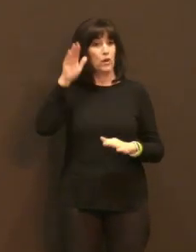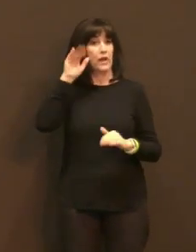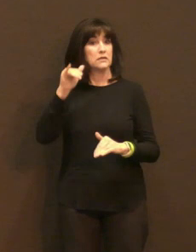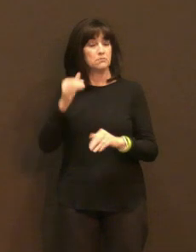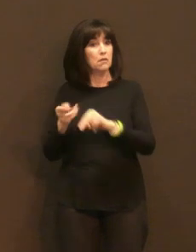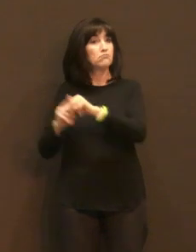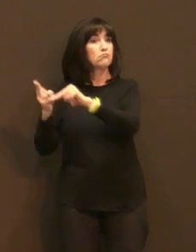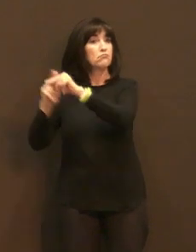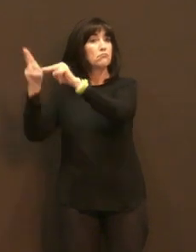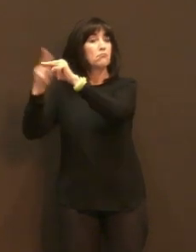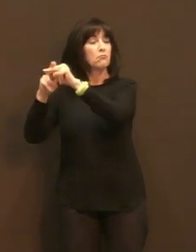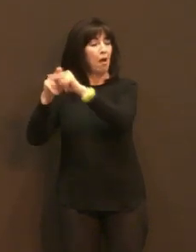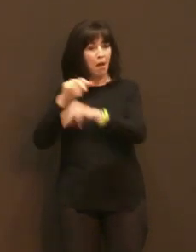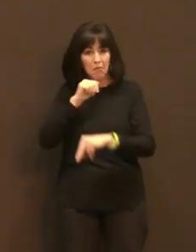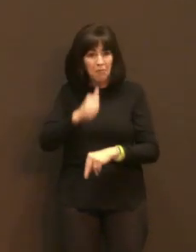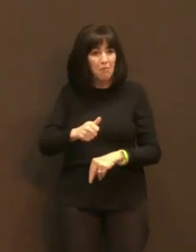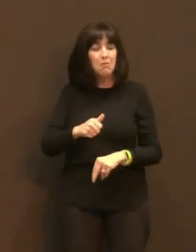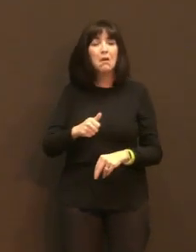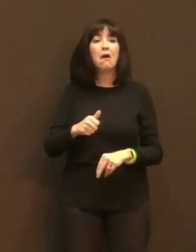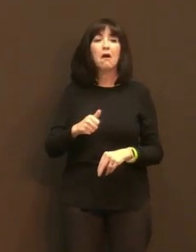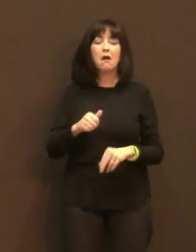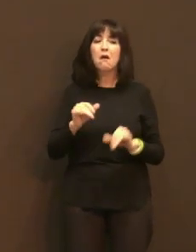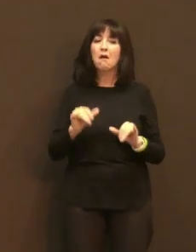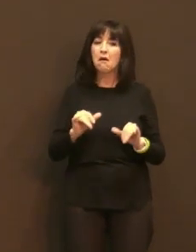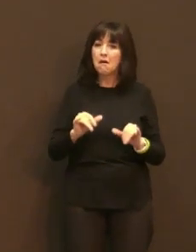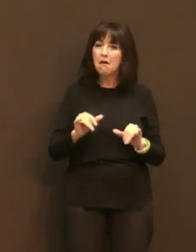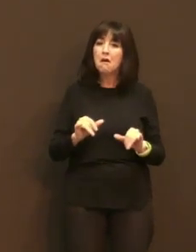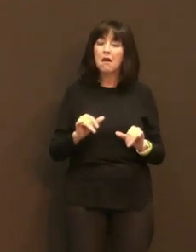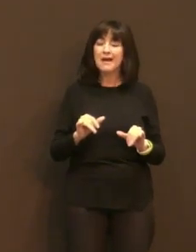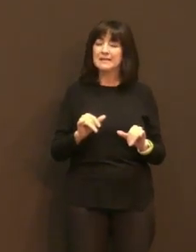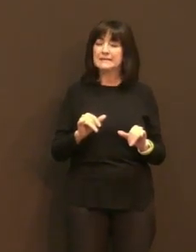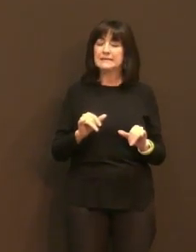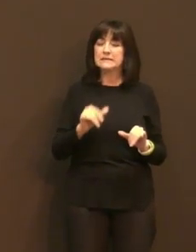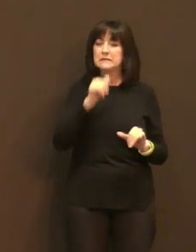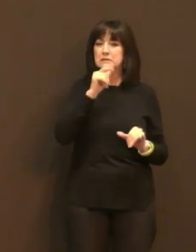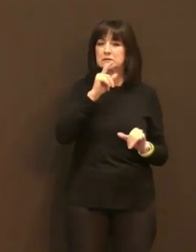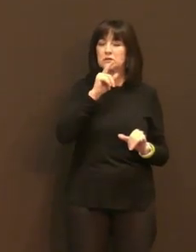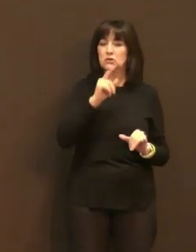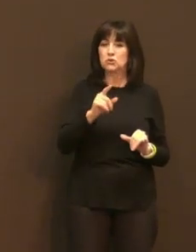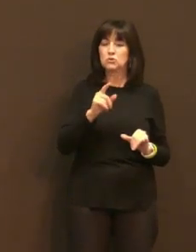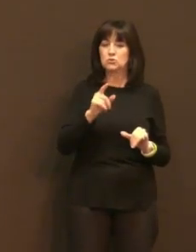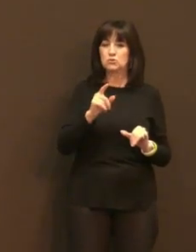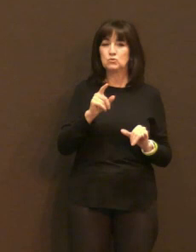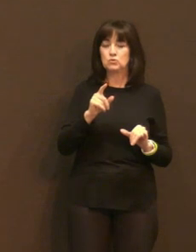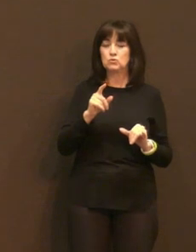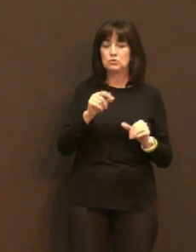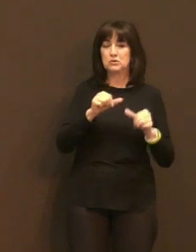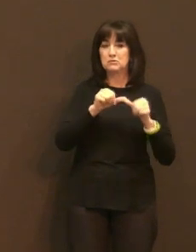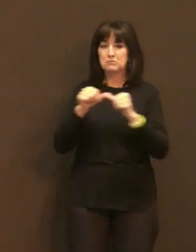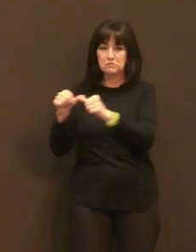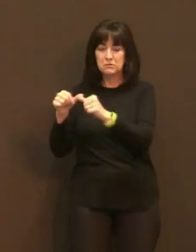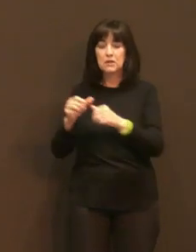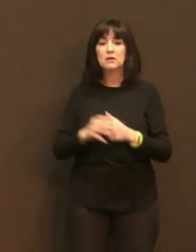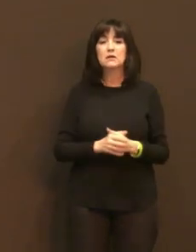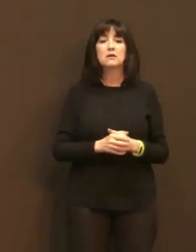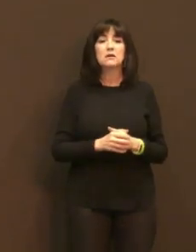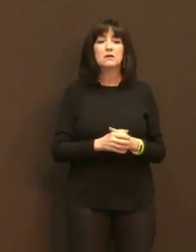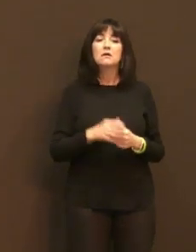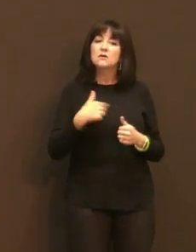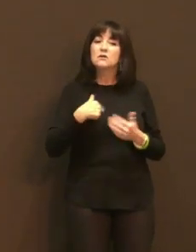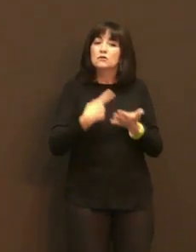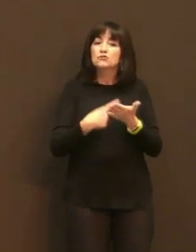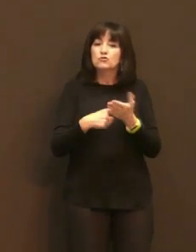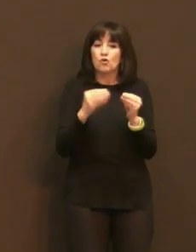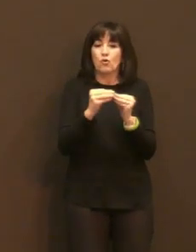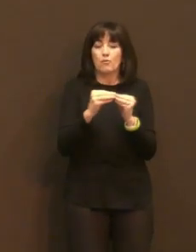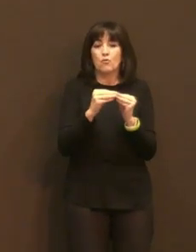thing, but we don't know yet whether there's a trend there. And again, as we talk about criteria